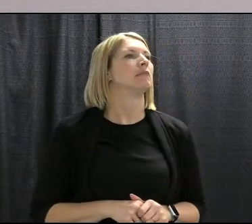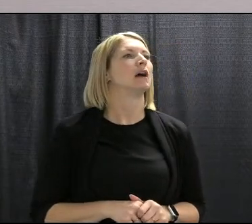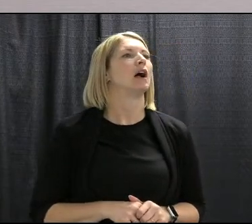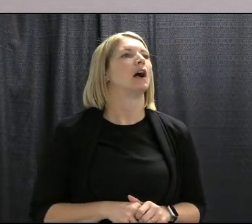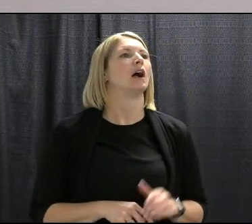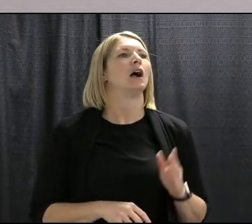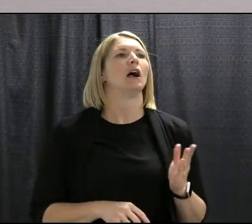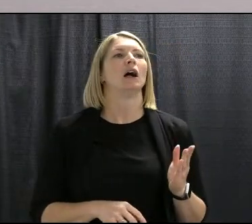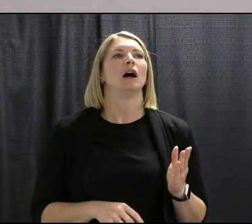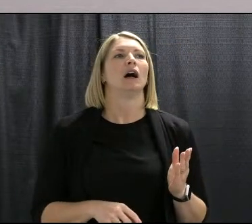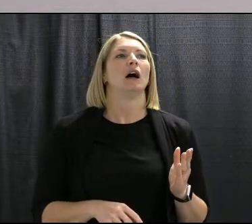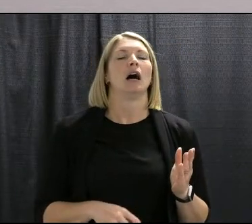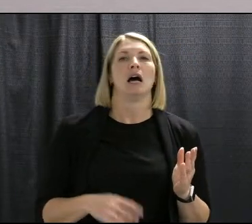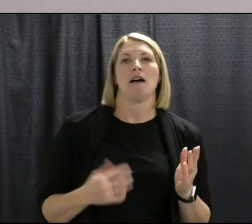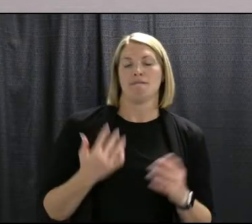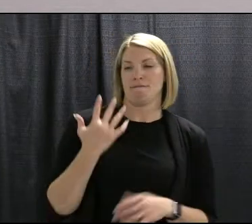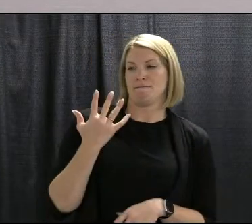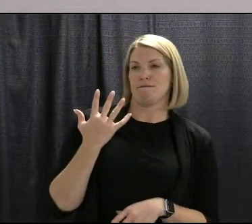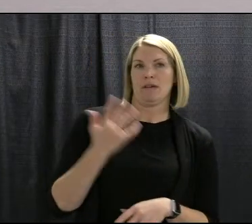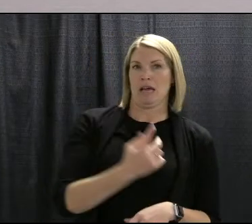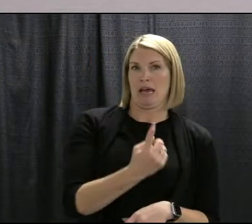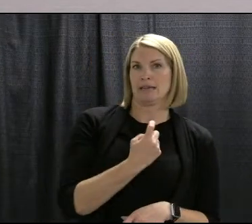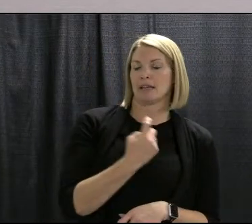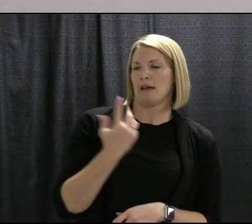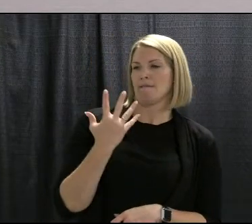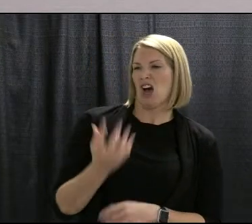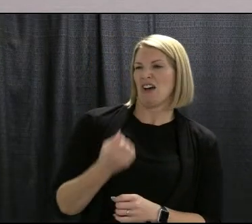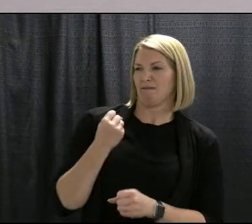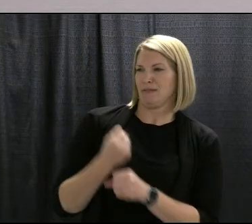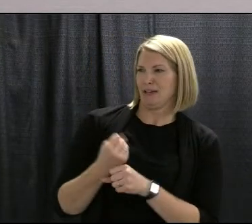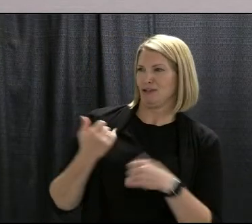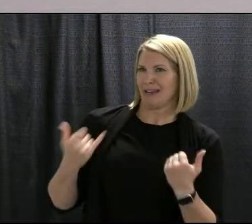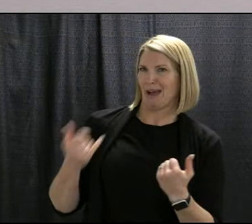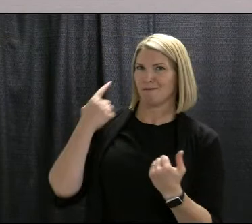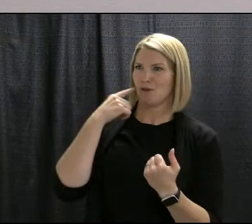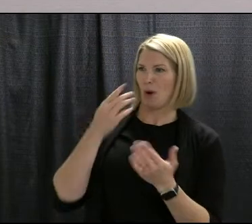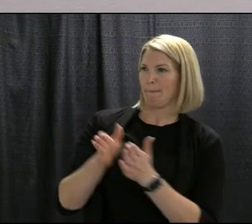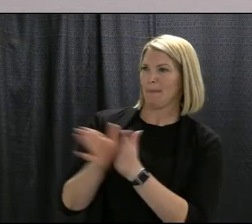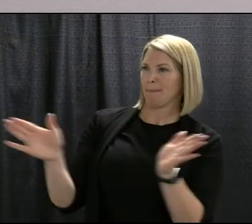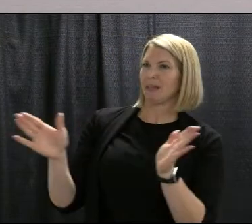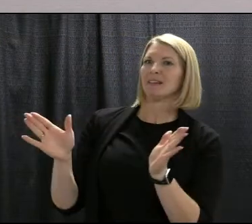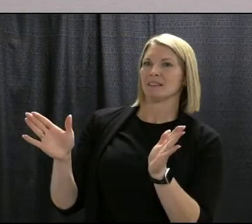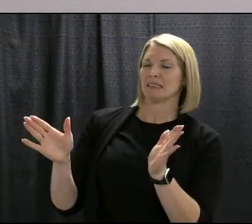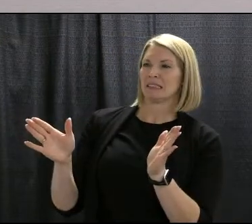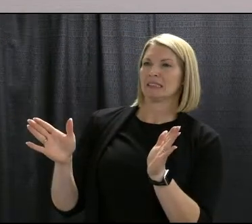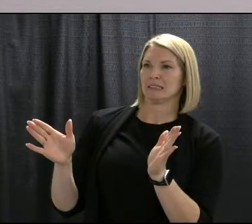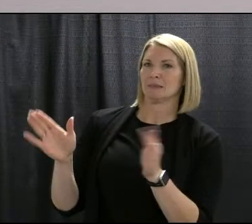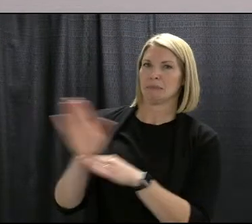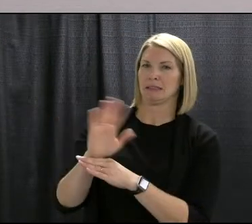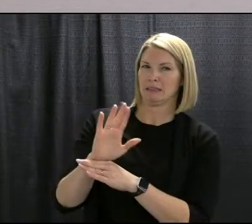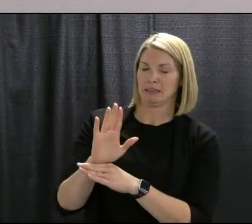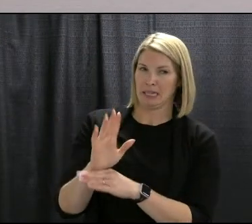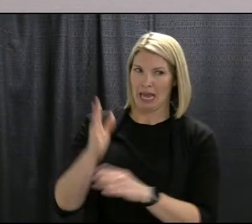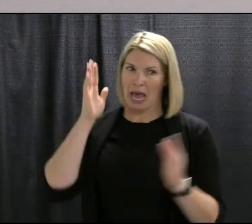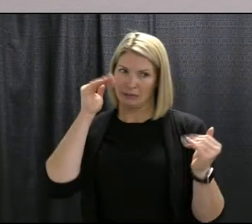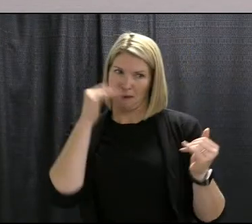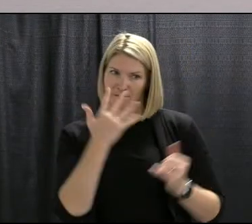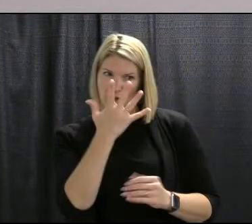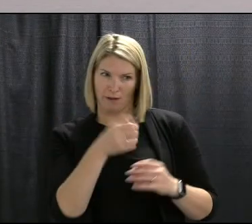It's taken 5 years just to get this for the public sector. You know, will we expect it to take another 5 years for the private